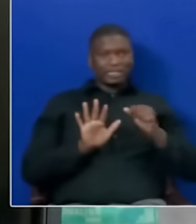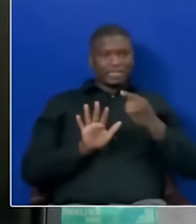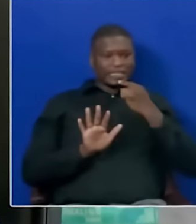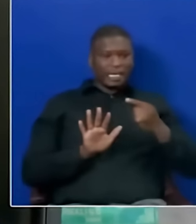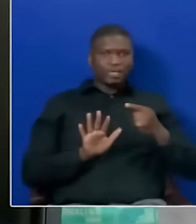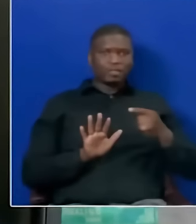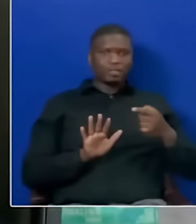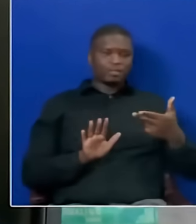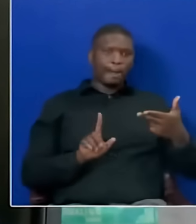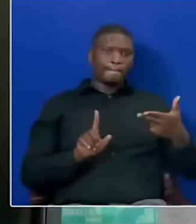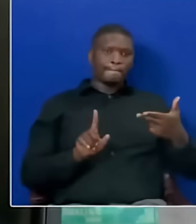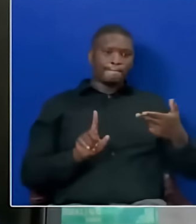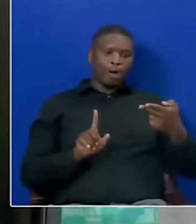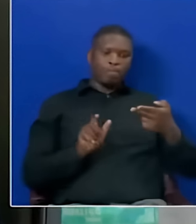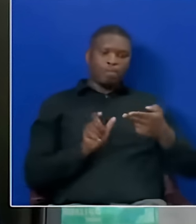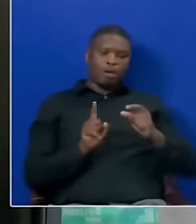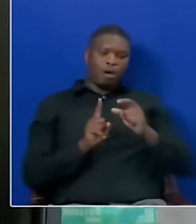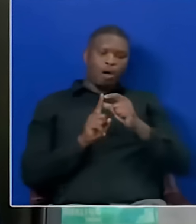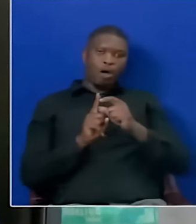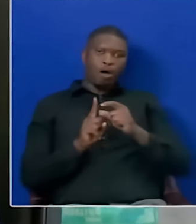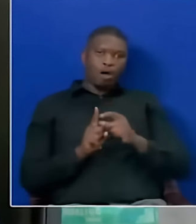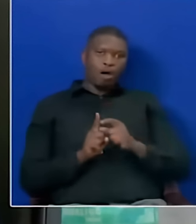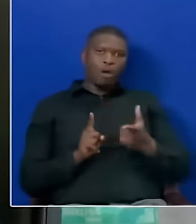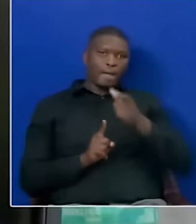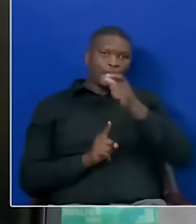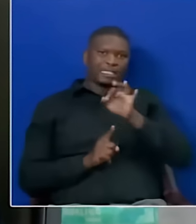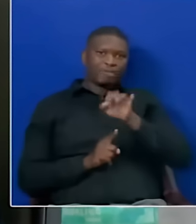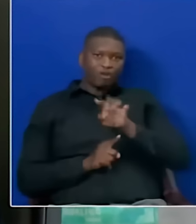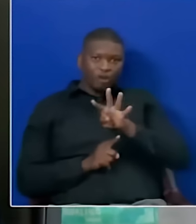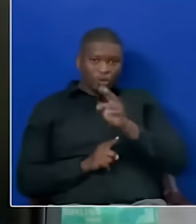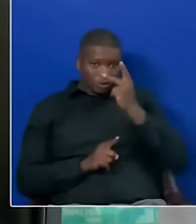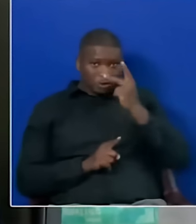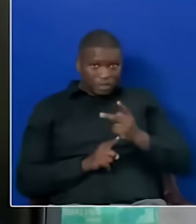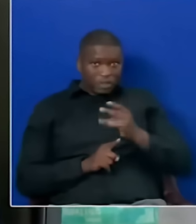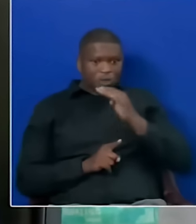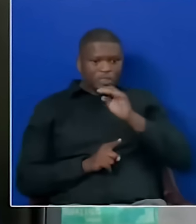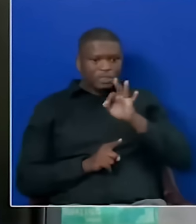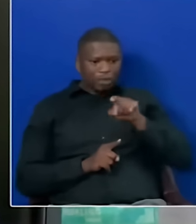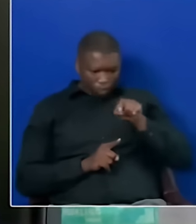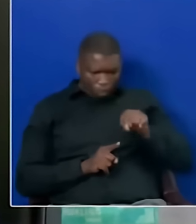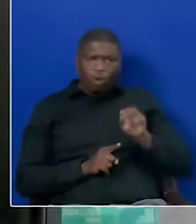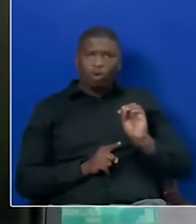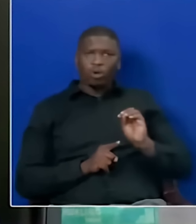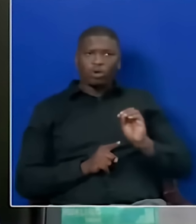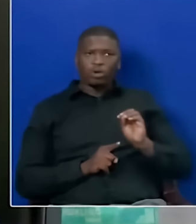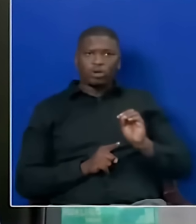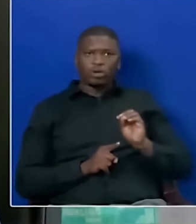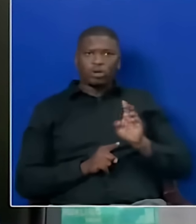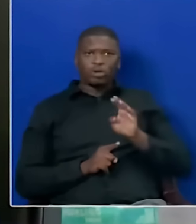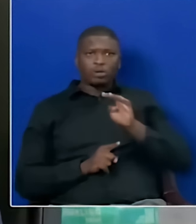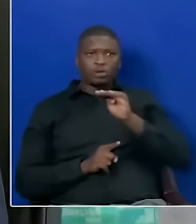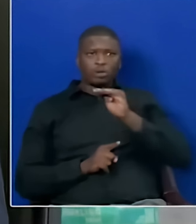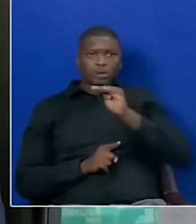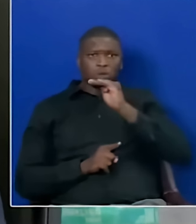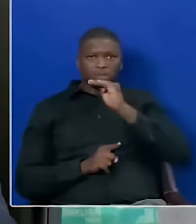in 3.4. Again, so you've got 3.4 there. That tells you that you've got a problem. Now, when